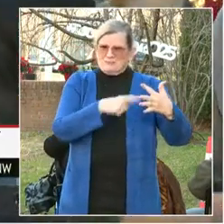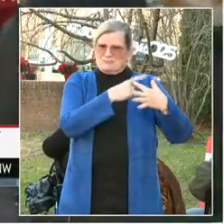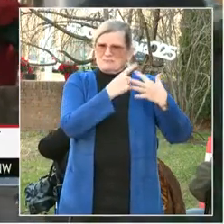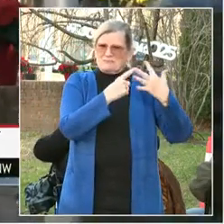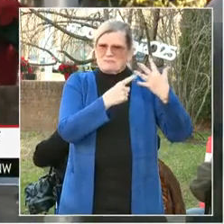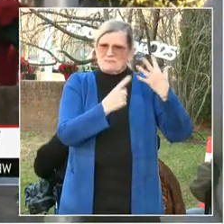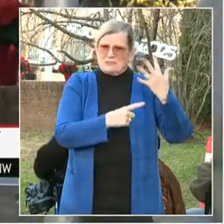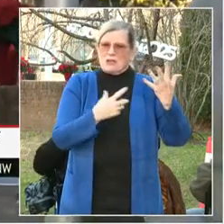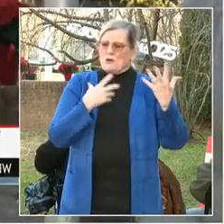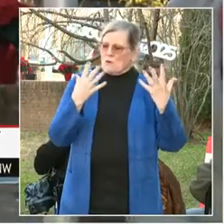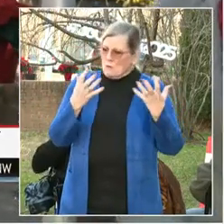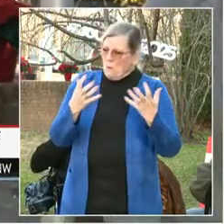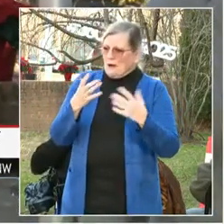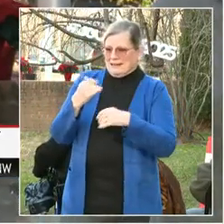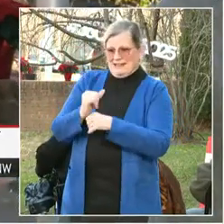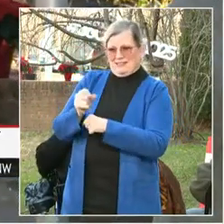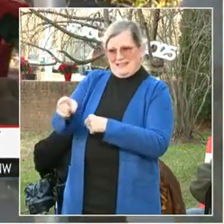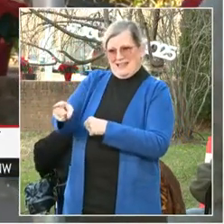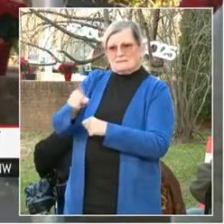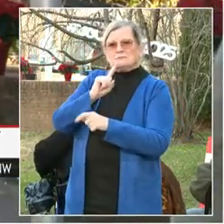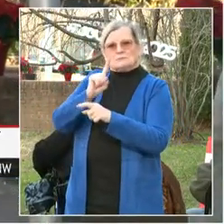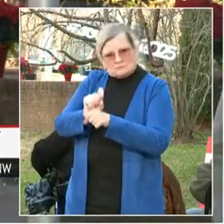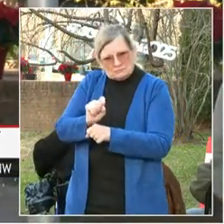Thank you.